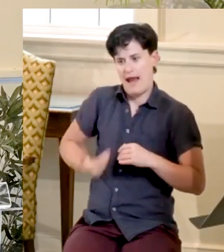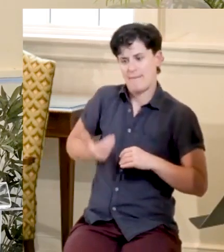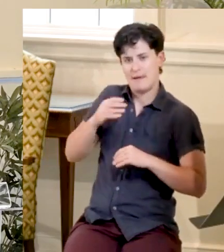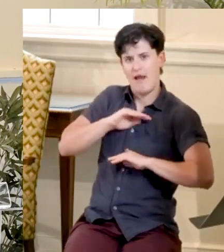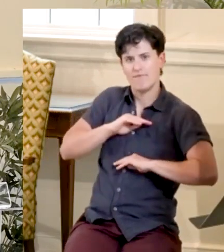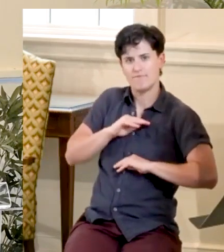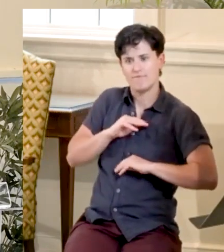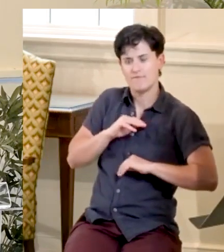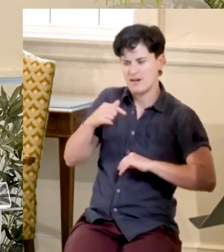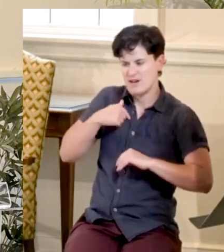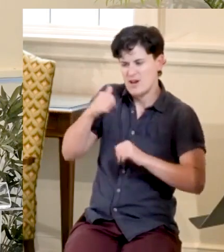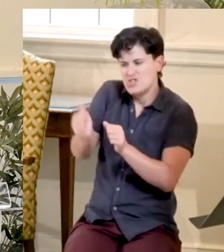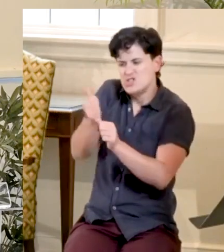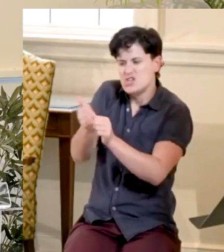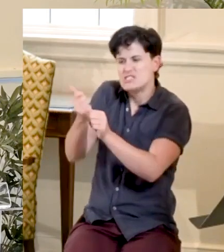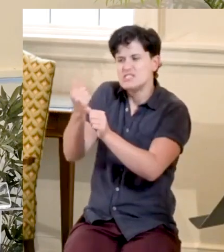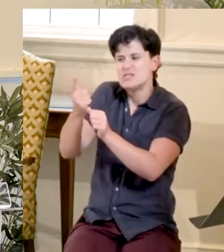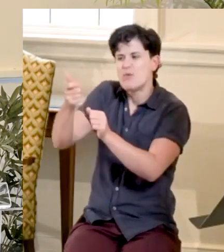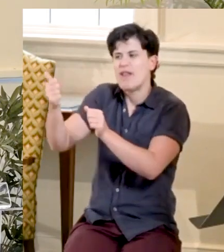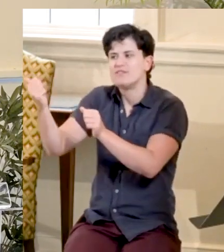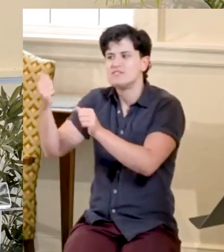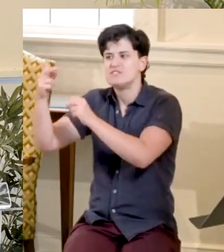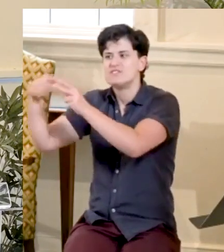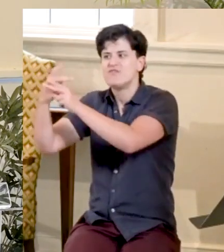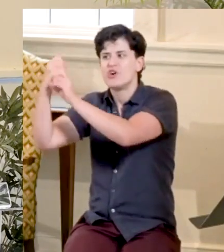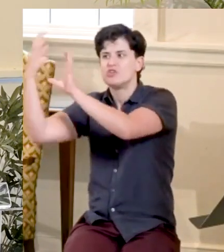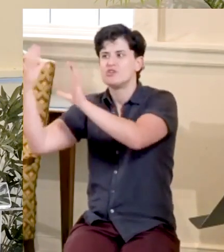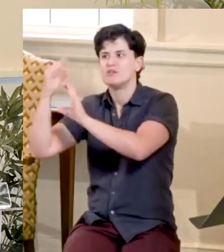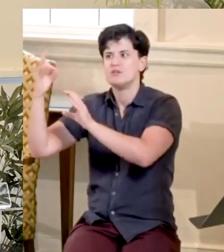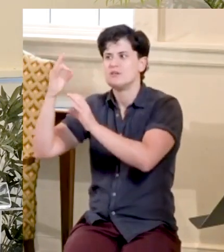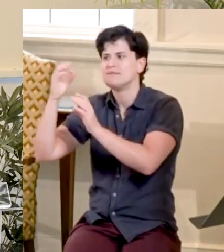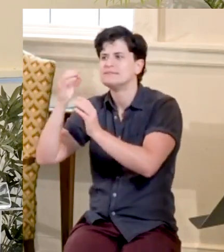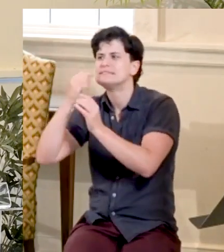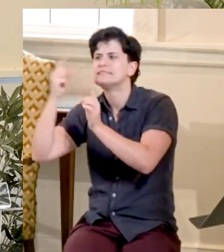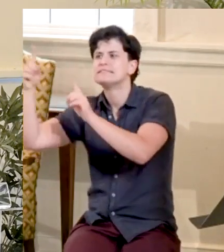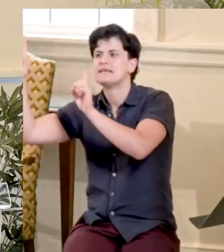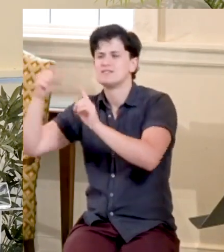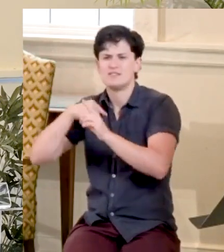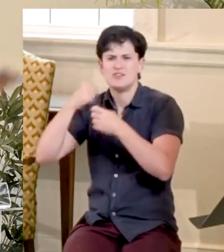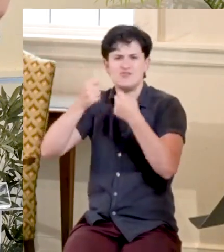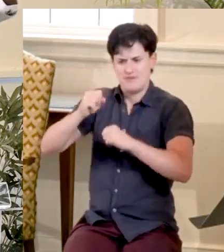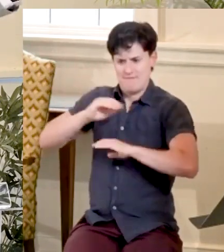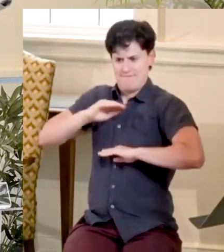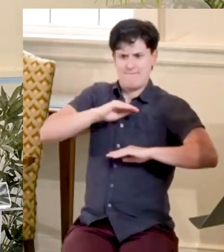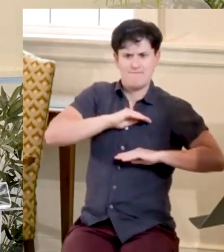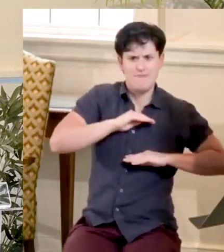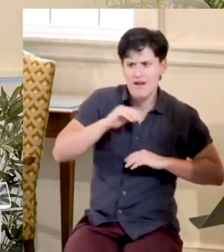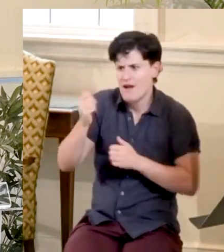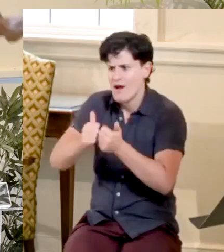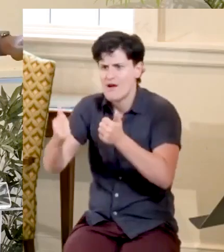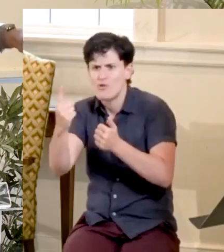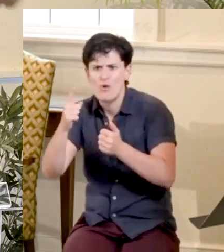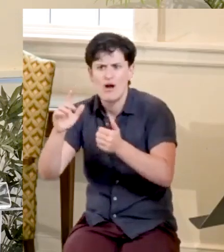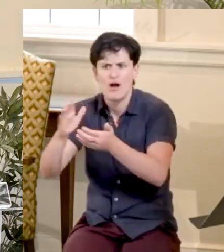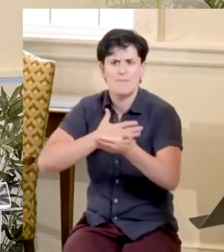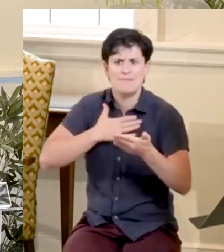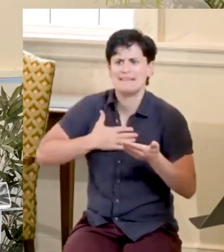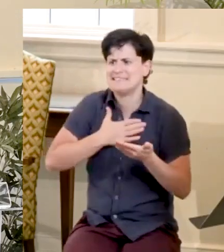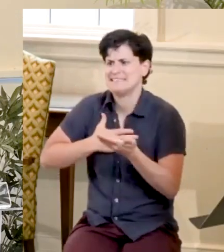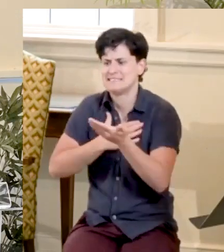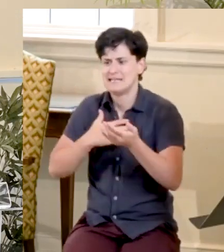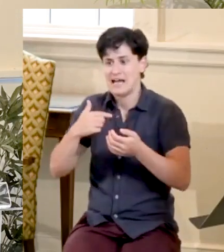Chasing someone else's version of success, trying to be everything to everybody. I'd put my hand on his shoulder and